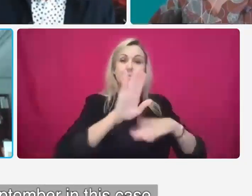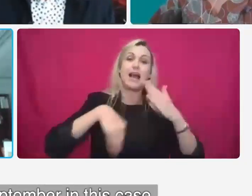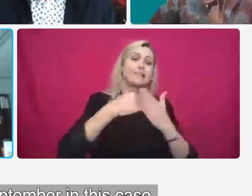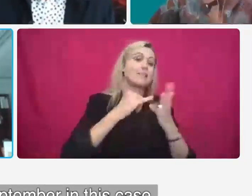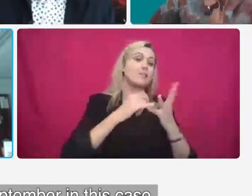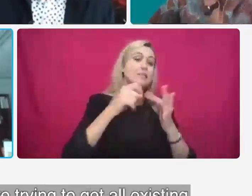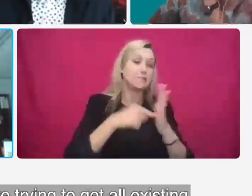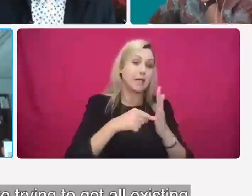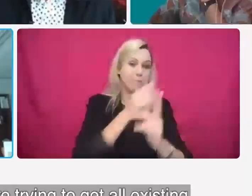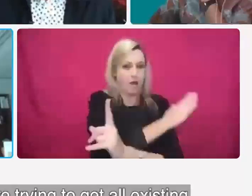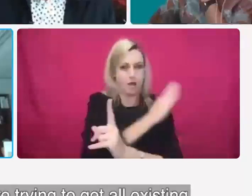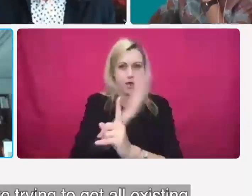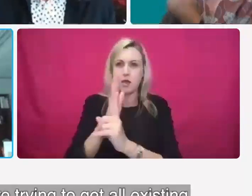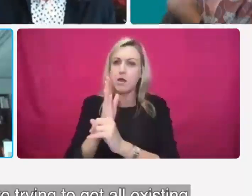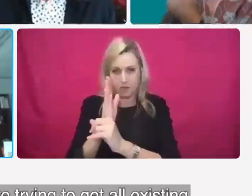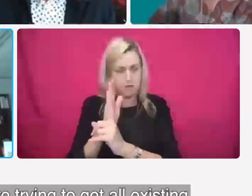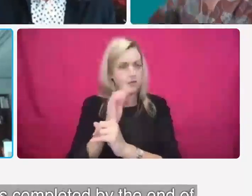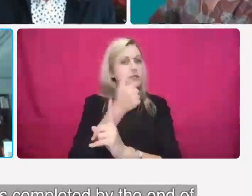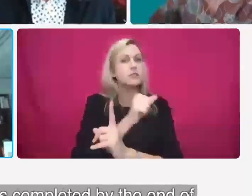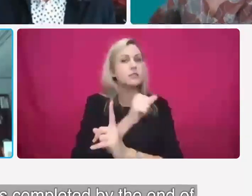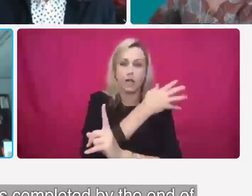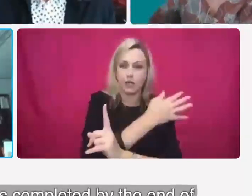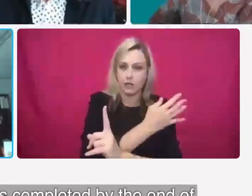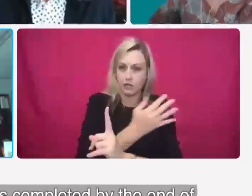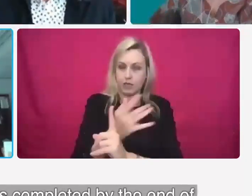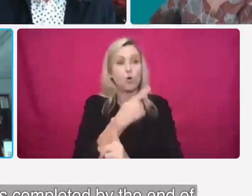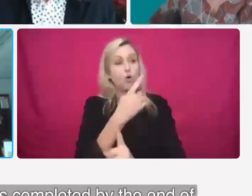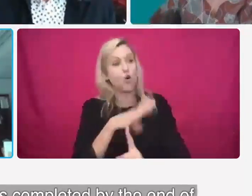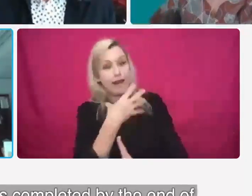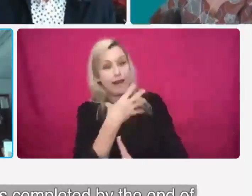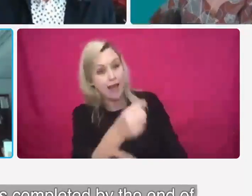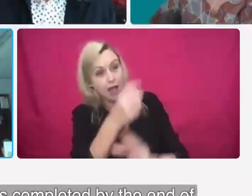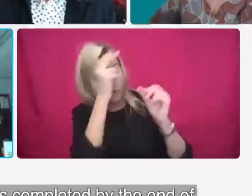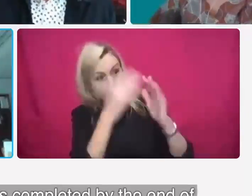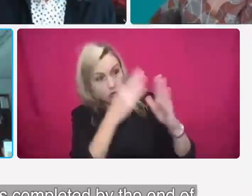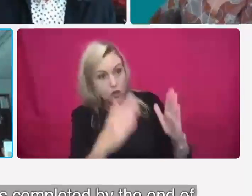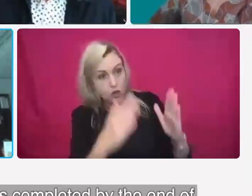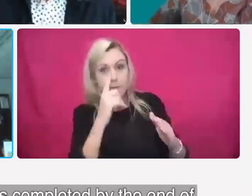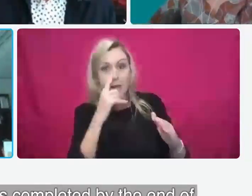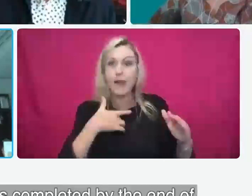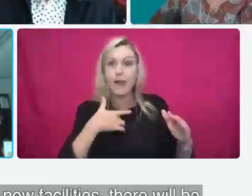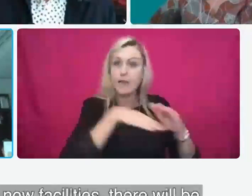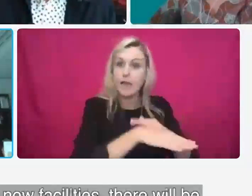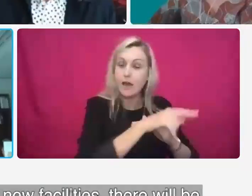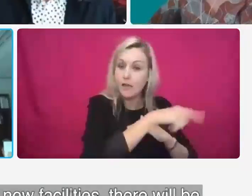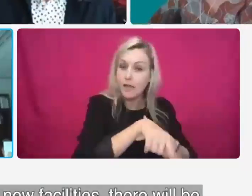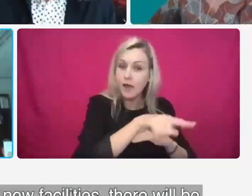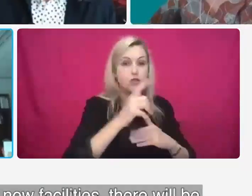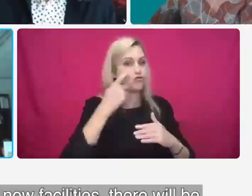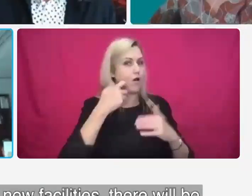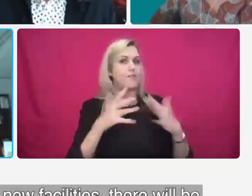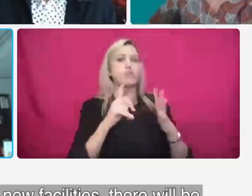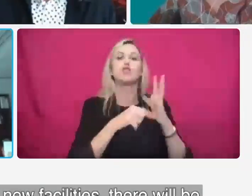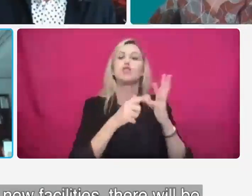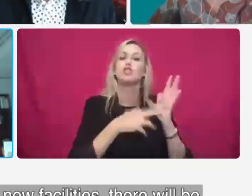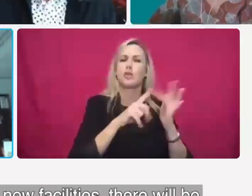In this case, so even though we're trying to get all existing facilities and residents completed by the end of June, yes, there'll